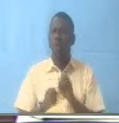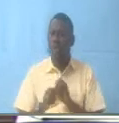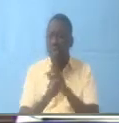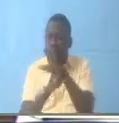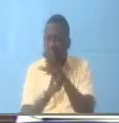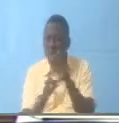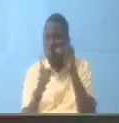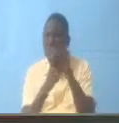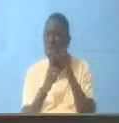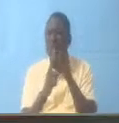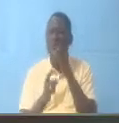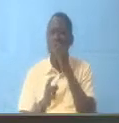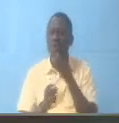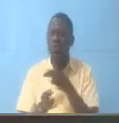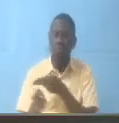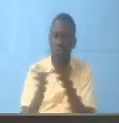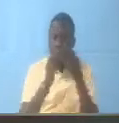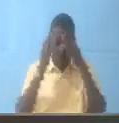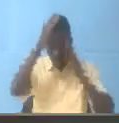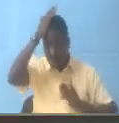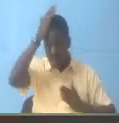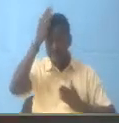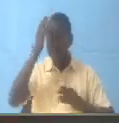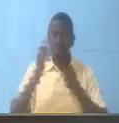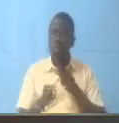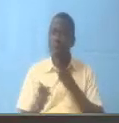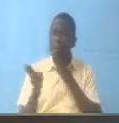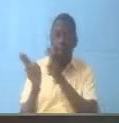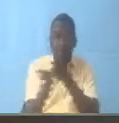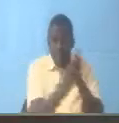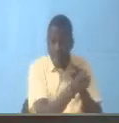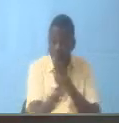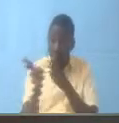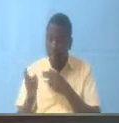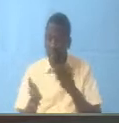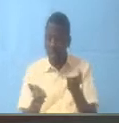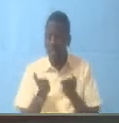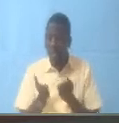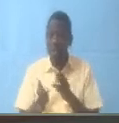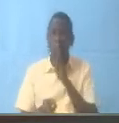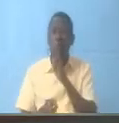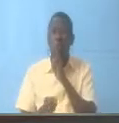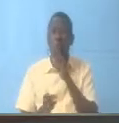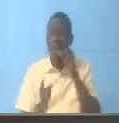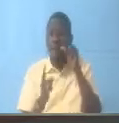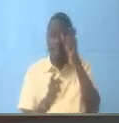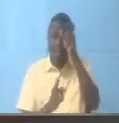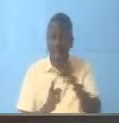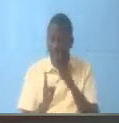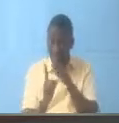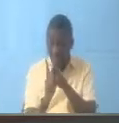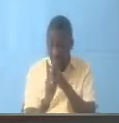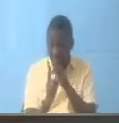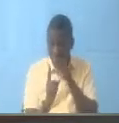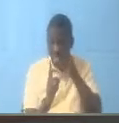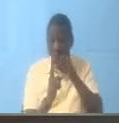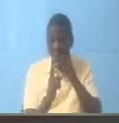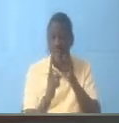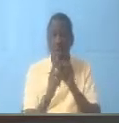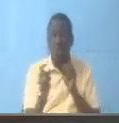ndax commission bi nag jotoon nañoo def gëstu pour xam kan moo joxe ndigal pour nag ñu soxi bal ci kaw taalibe